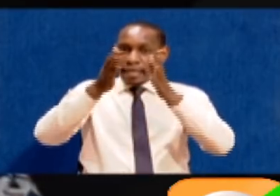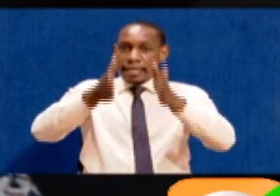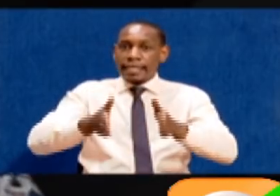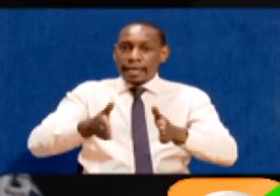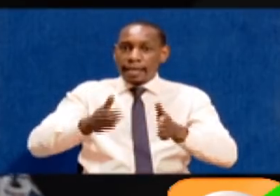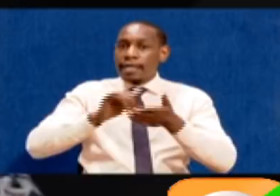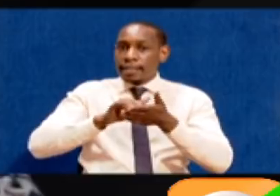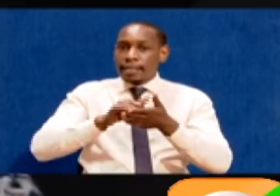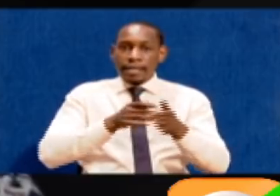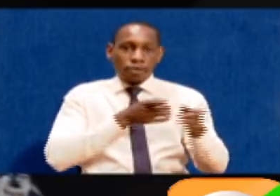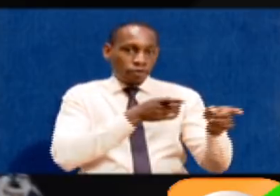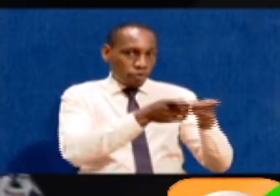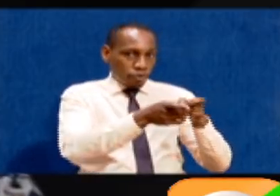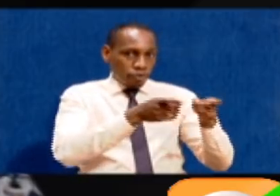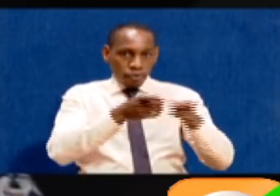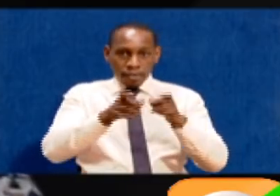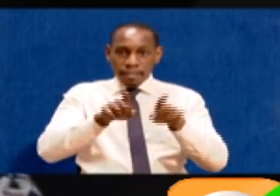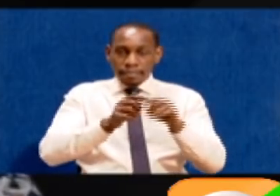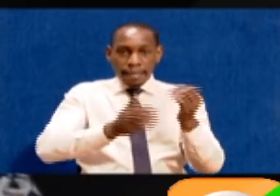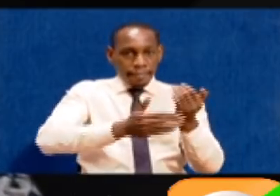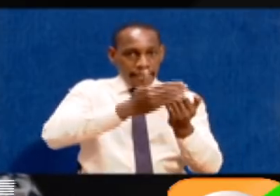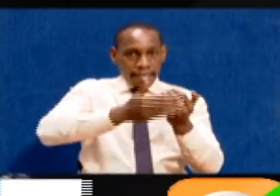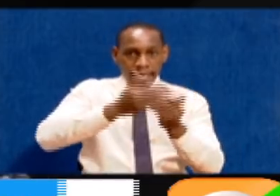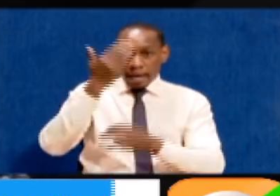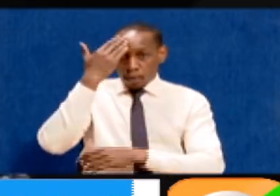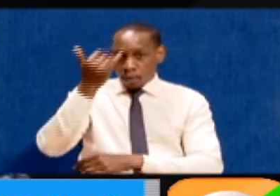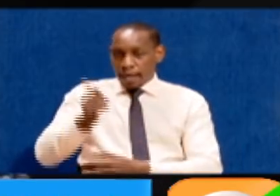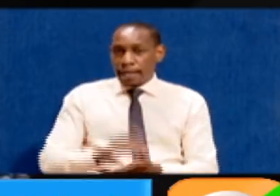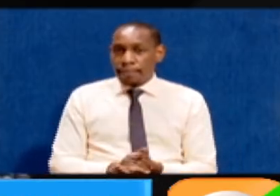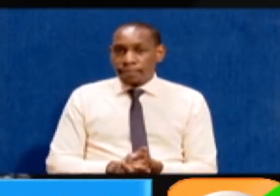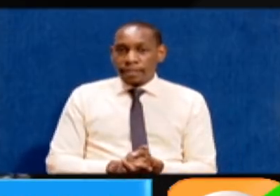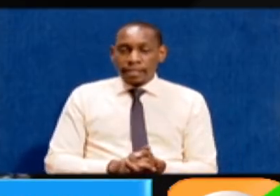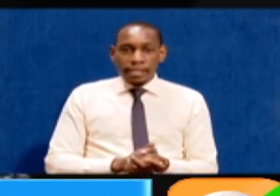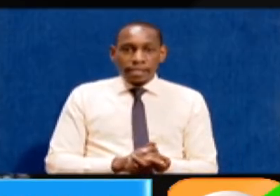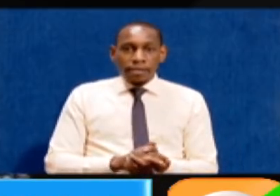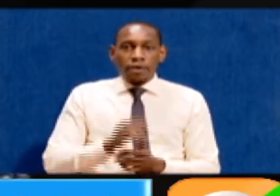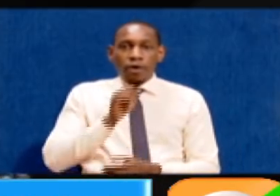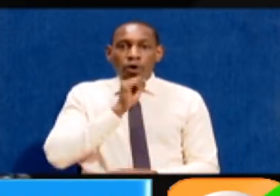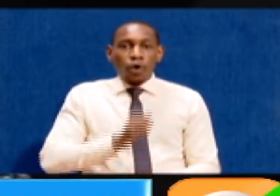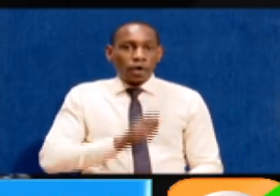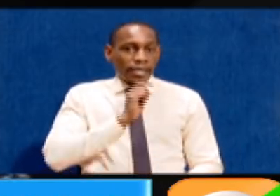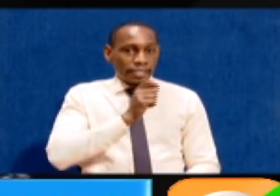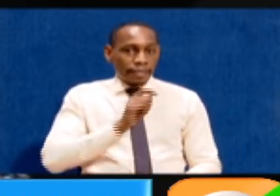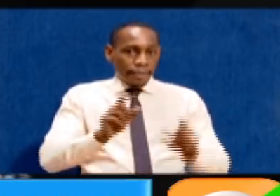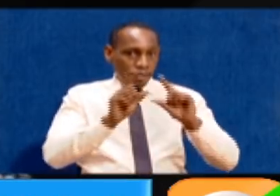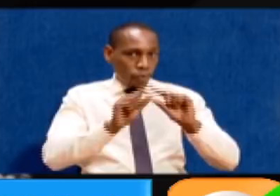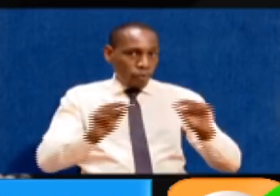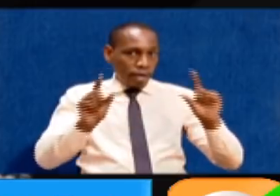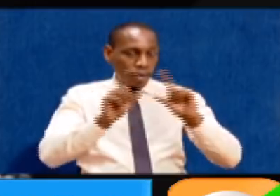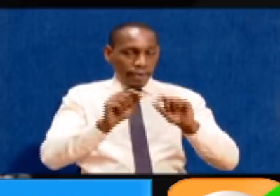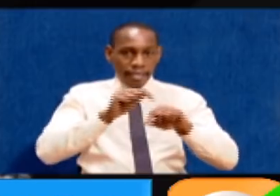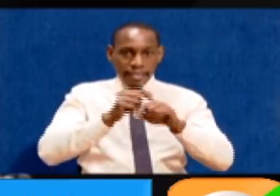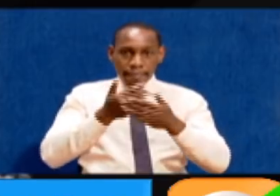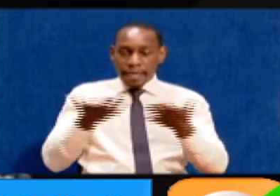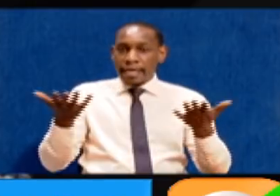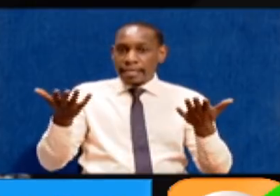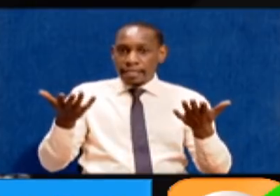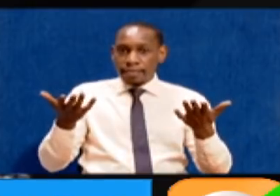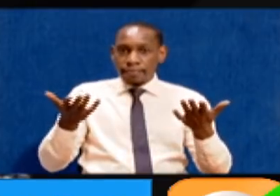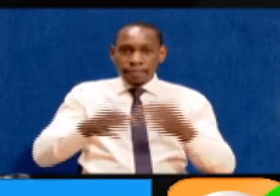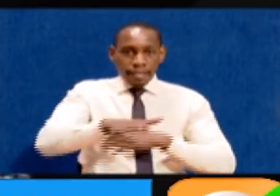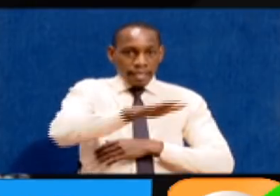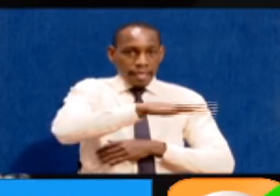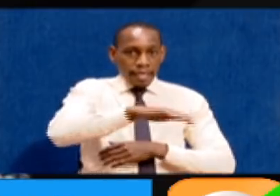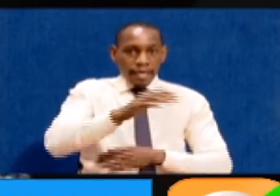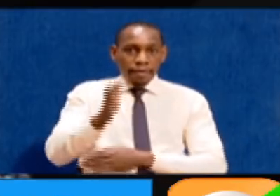leader to manage and to take care of. Because in the Old Testament, when you look at it, whenever the altar